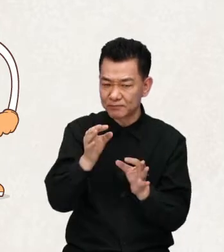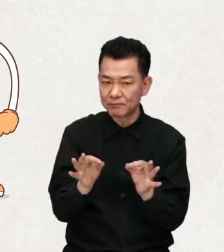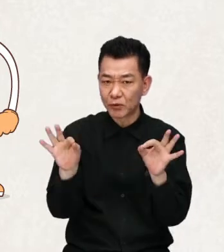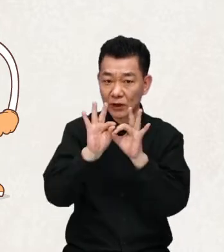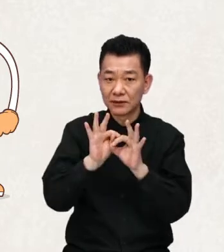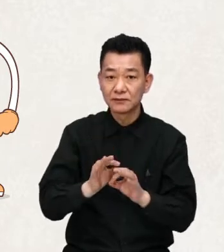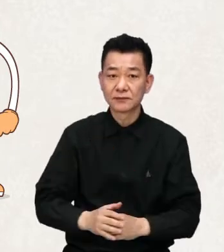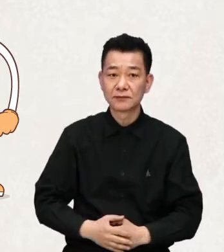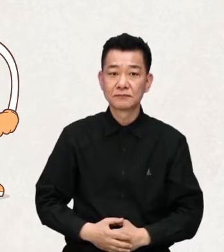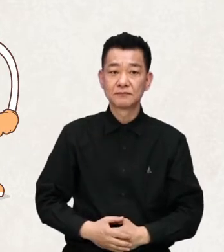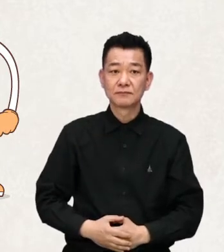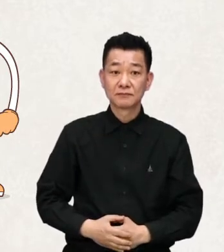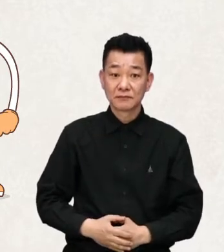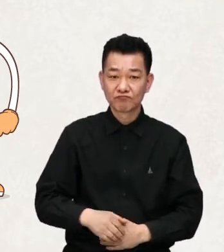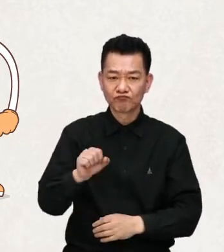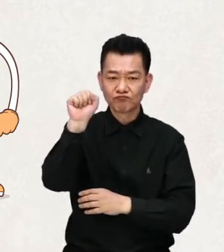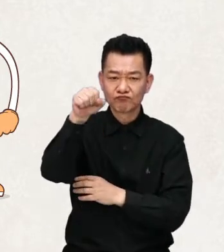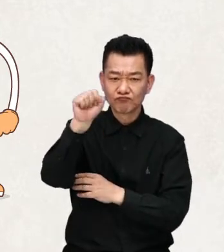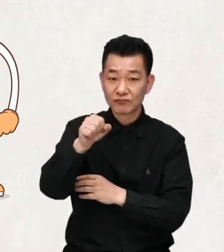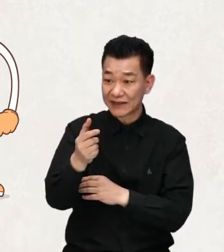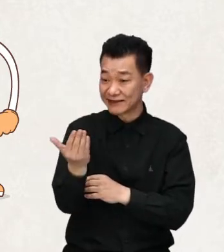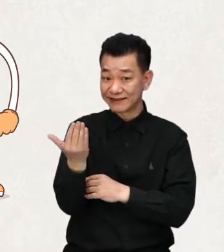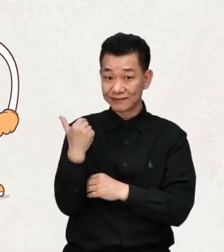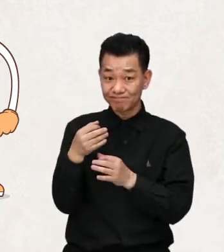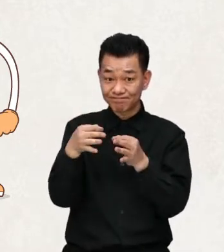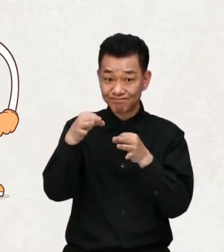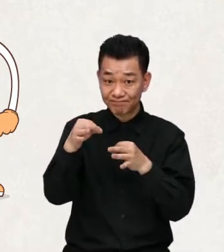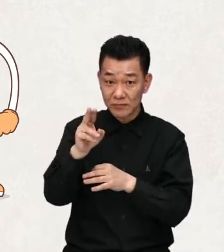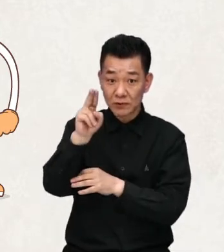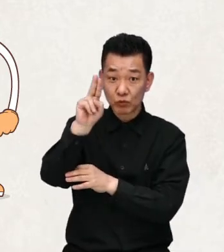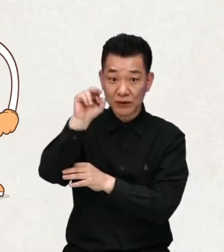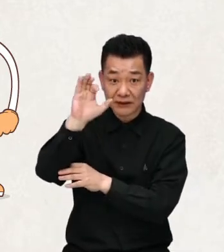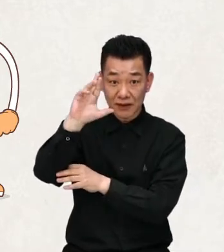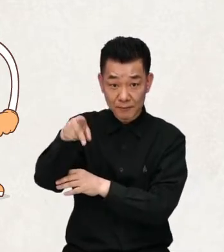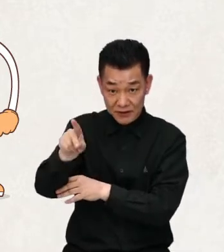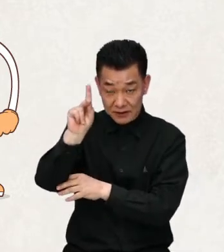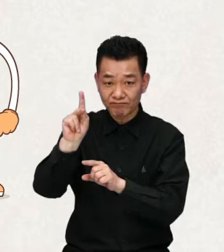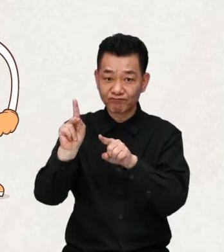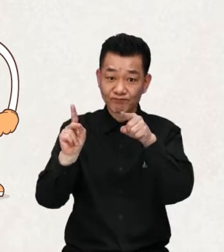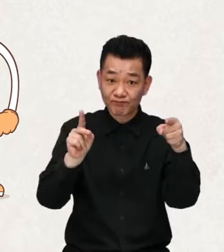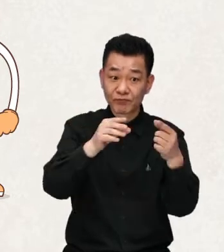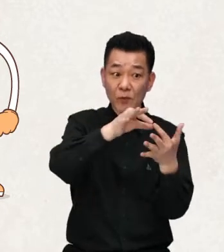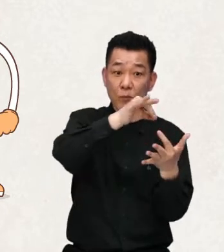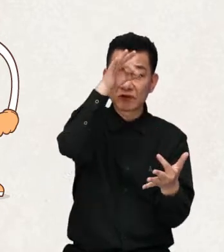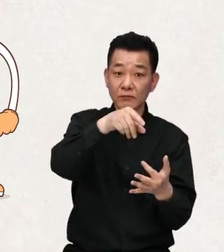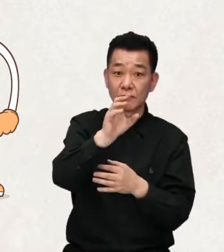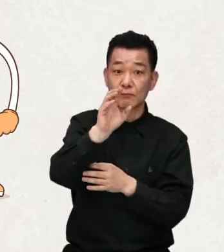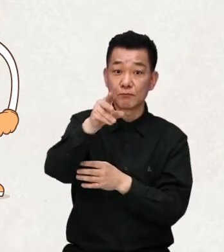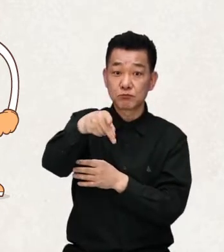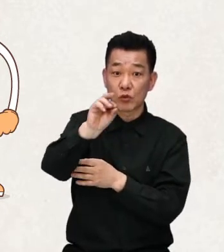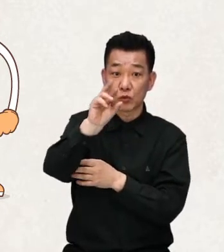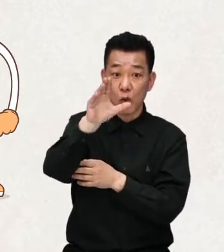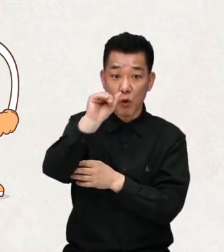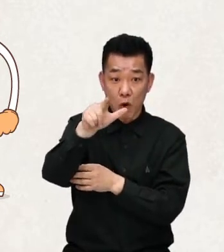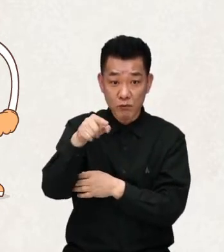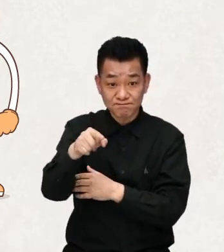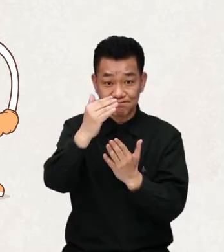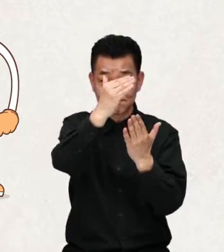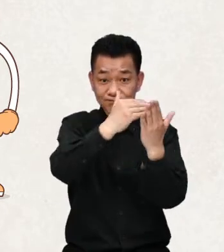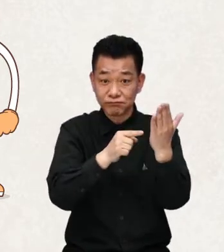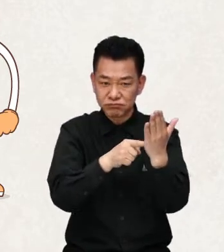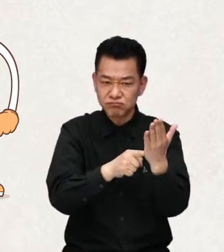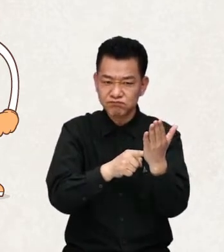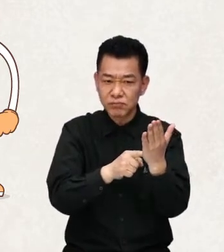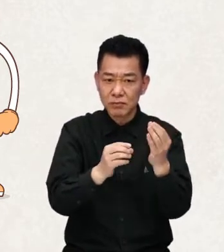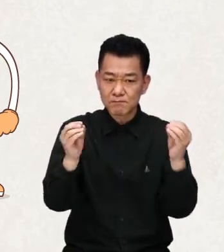convention itself. Yes. As I mentioned before, the optional protocol to the UN CRPD was